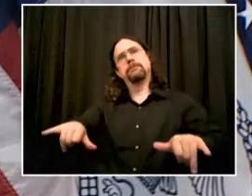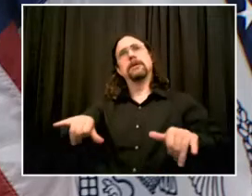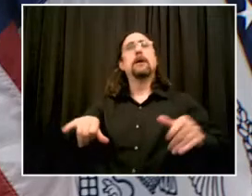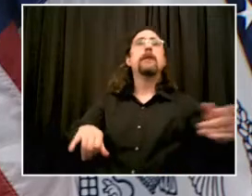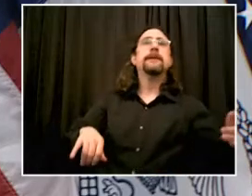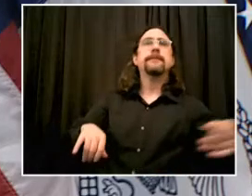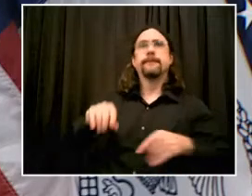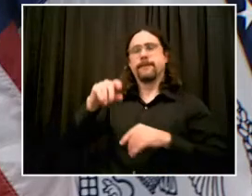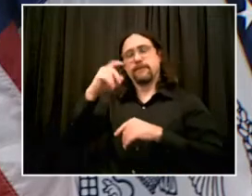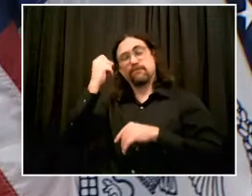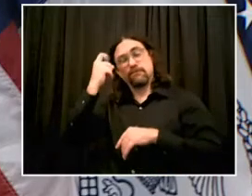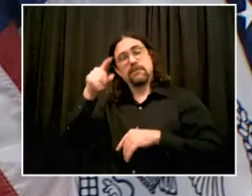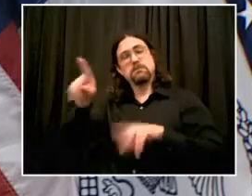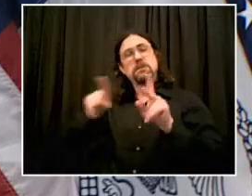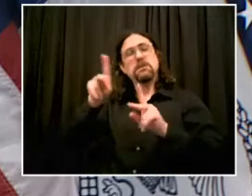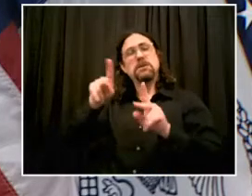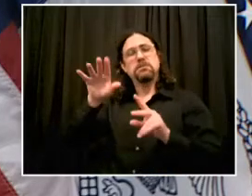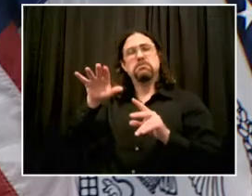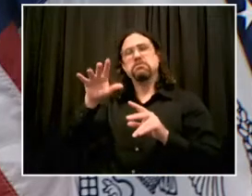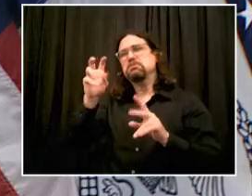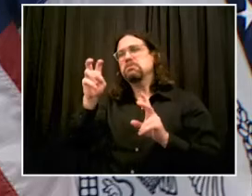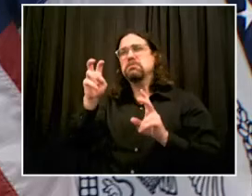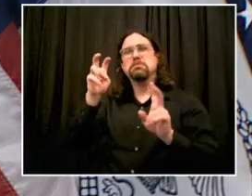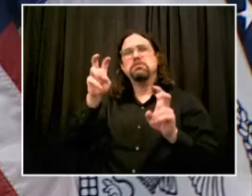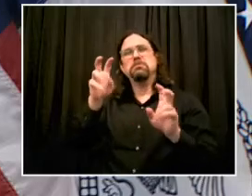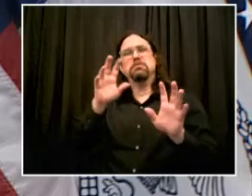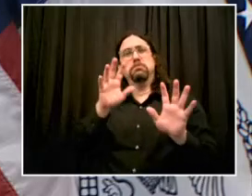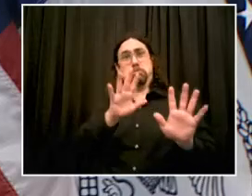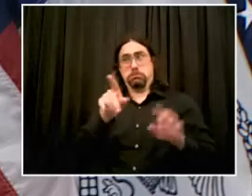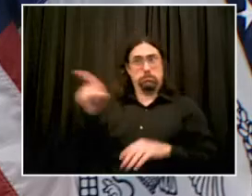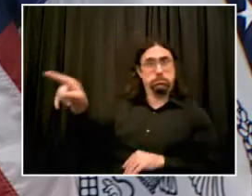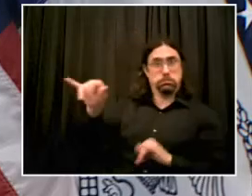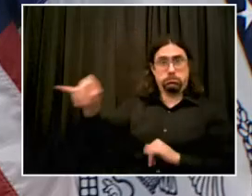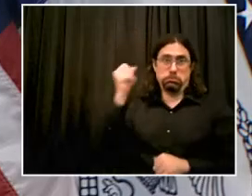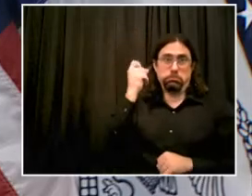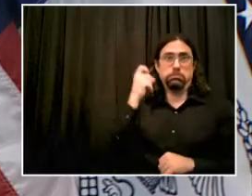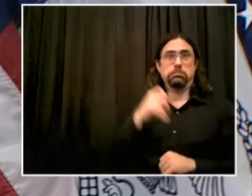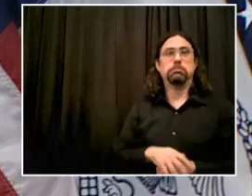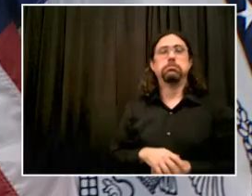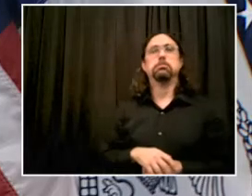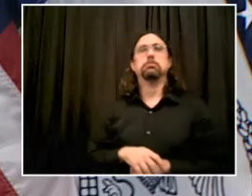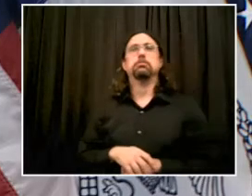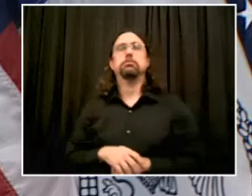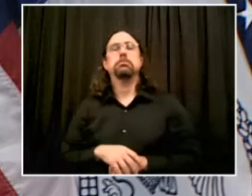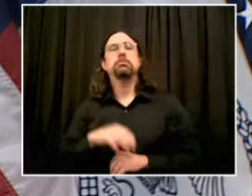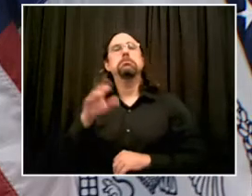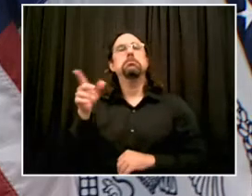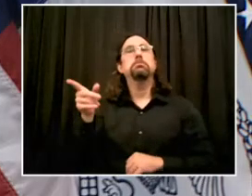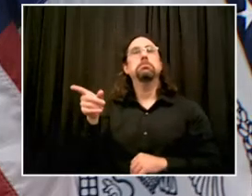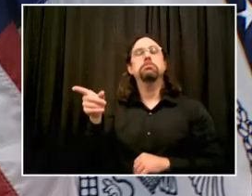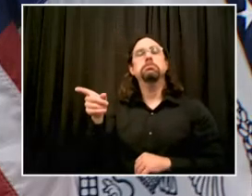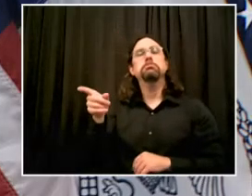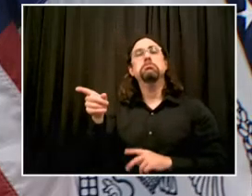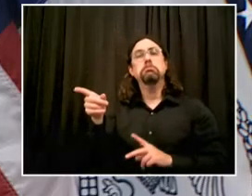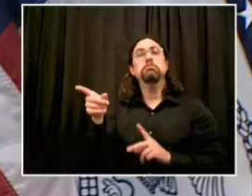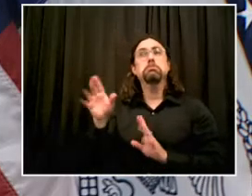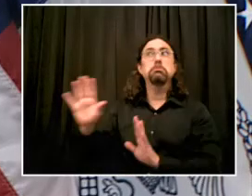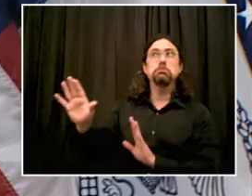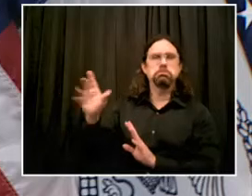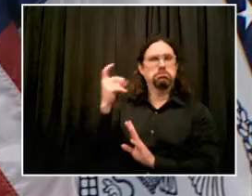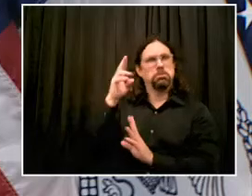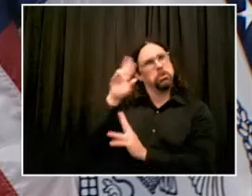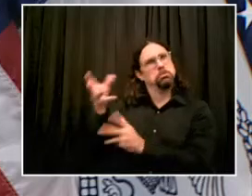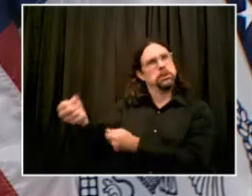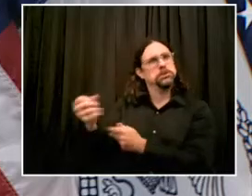hold at this level of health and safety in the city and get better, we have to deal with the fact that the quarantine must be applied